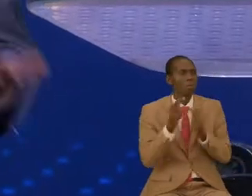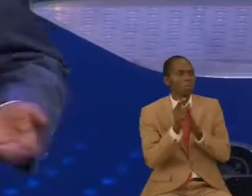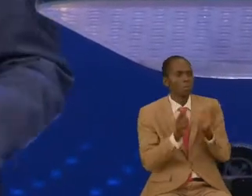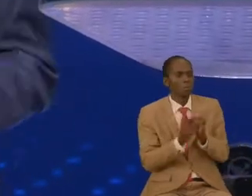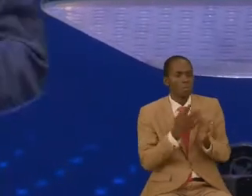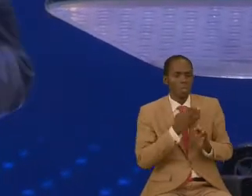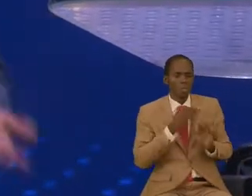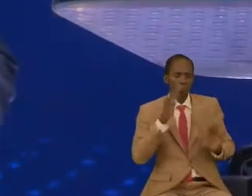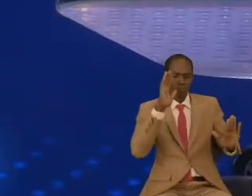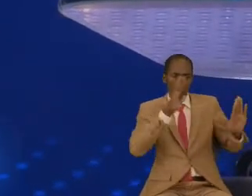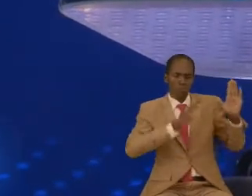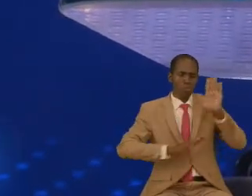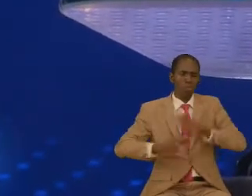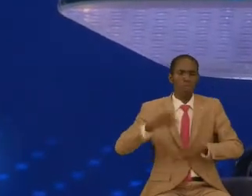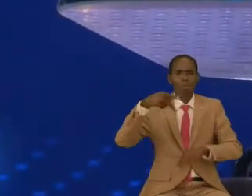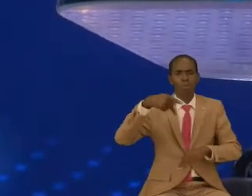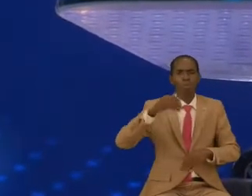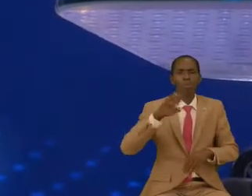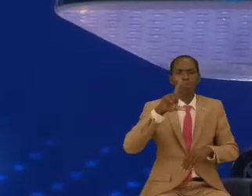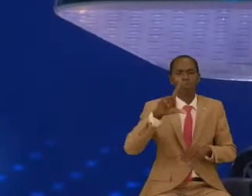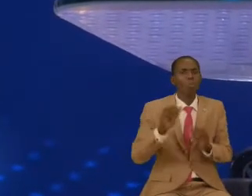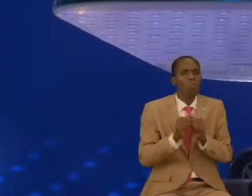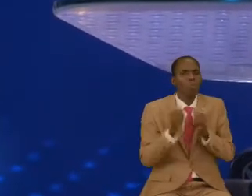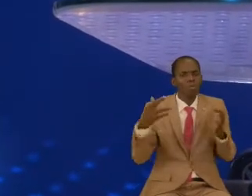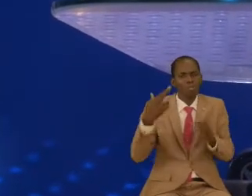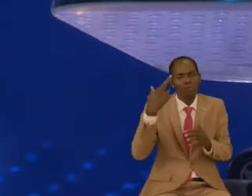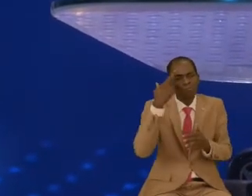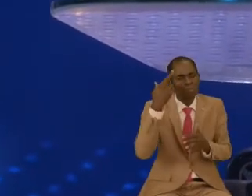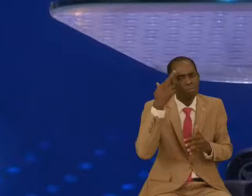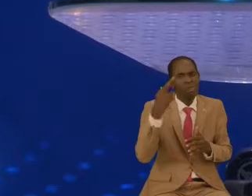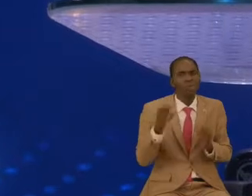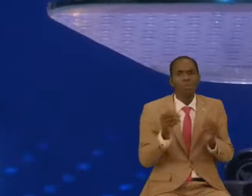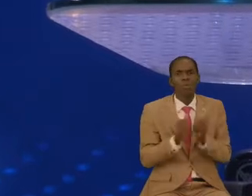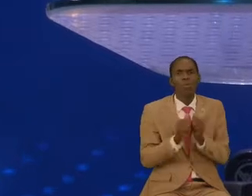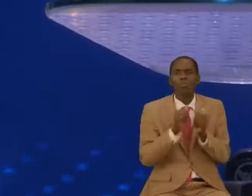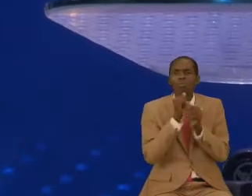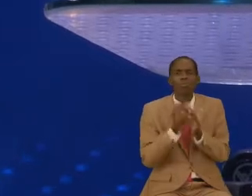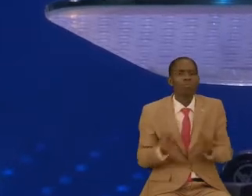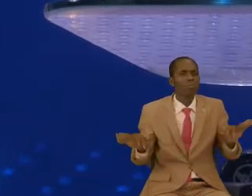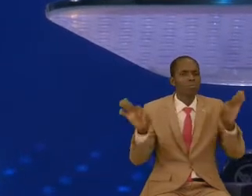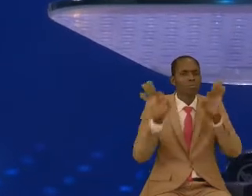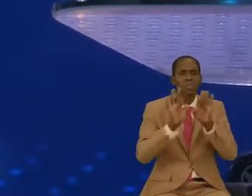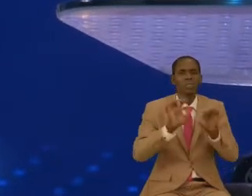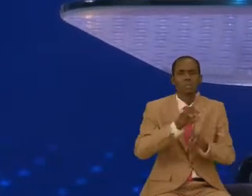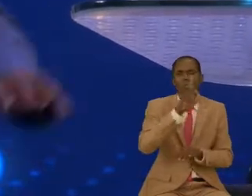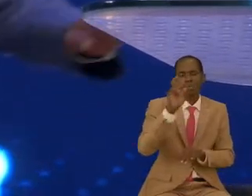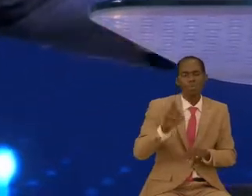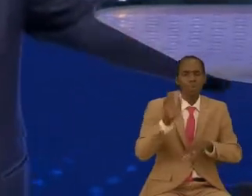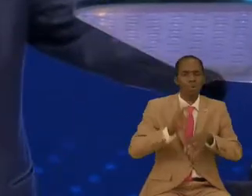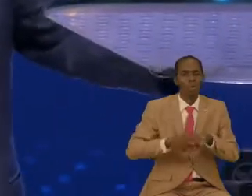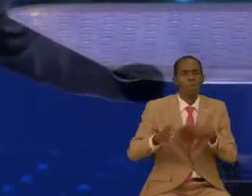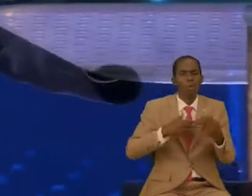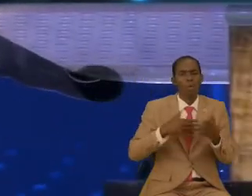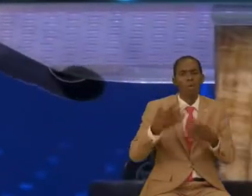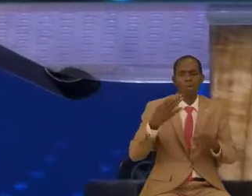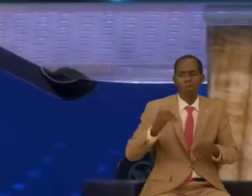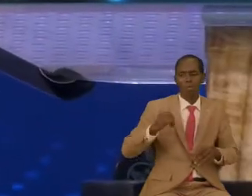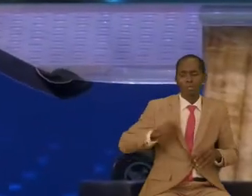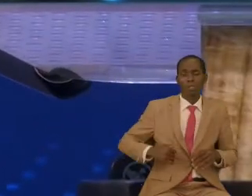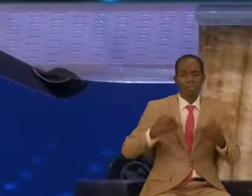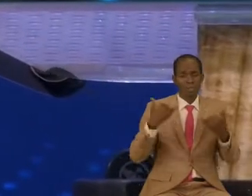troubled him unnecessarily with irrelevant questions on circumcision. He said, let